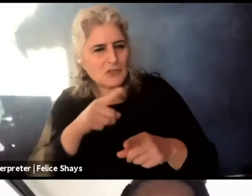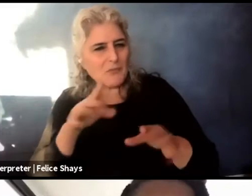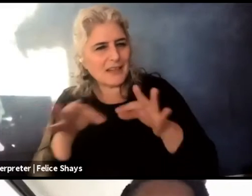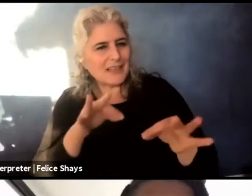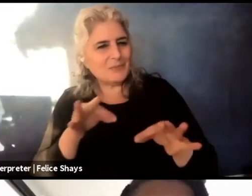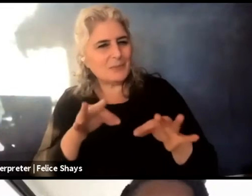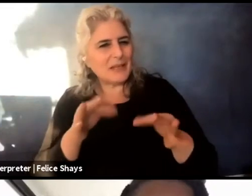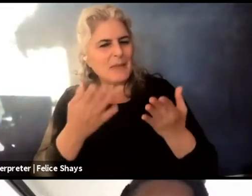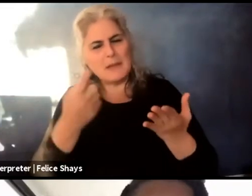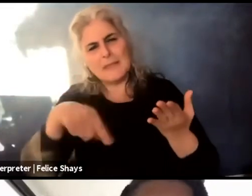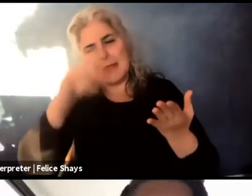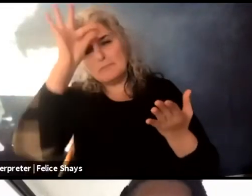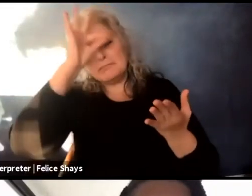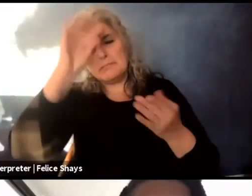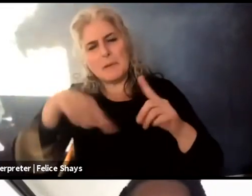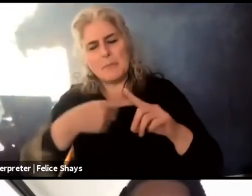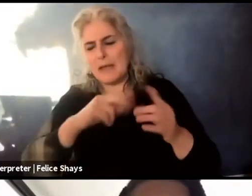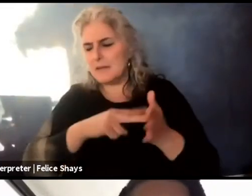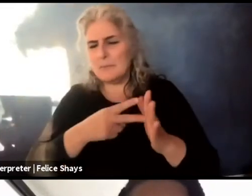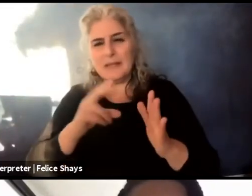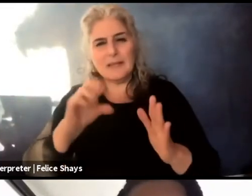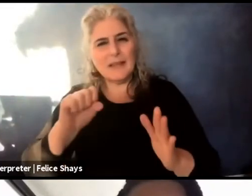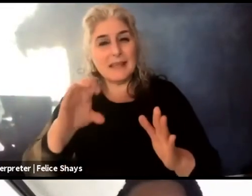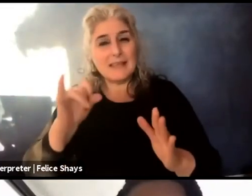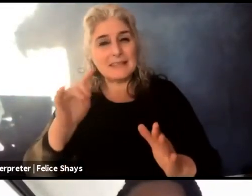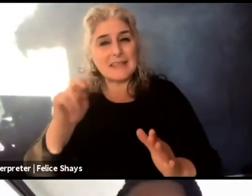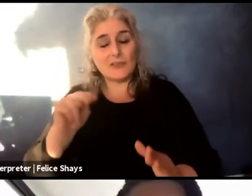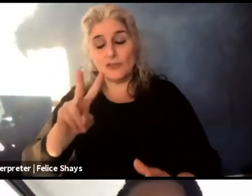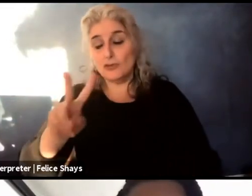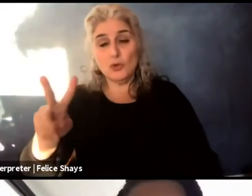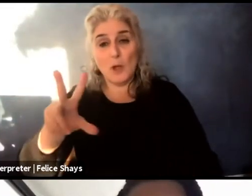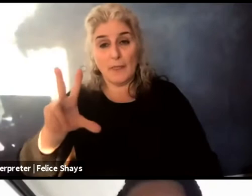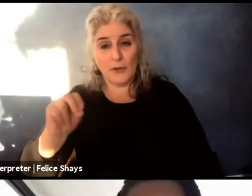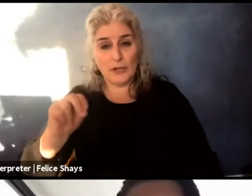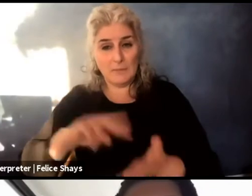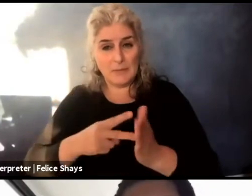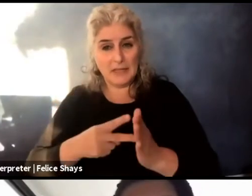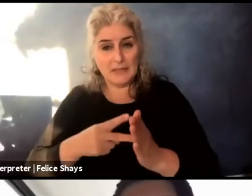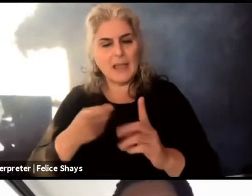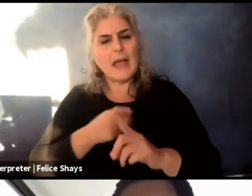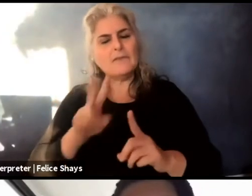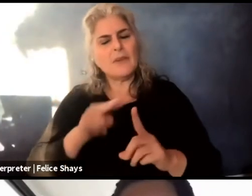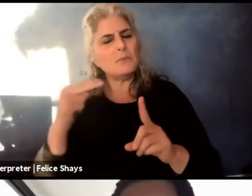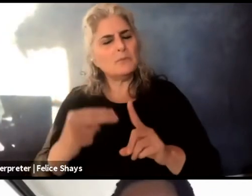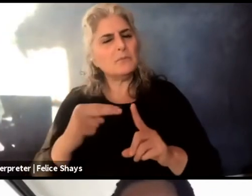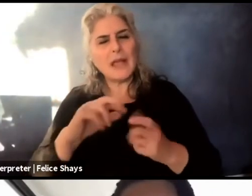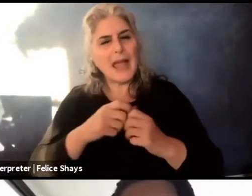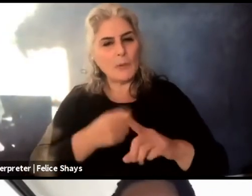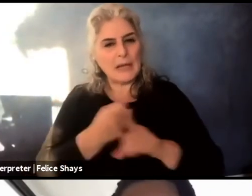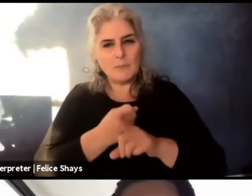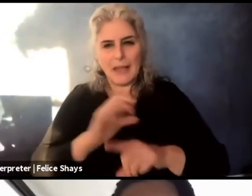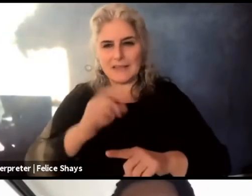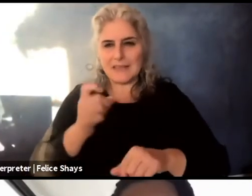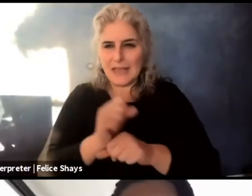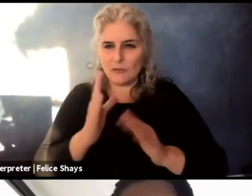that are listening that might not be aware, about what Section 230 is and what it's meant from your perspective to the sex worker community, and maybe